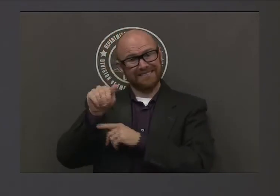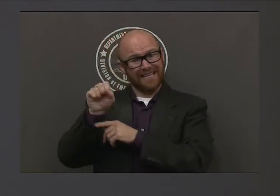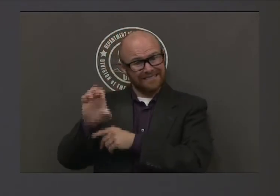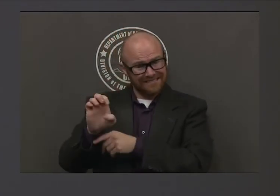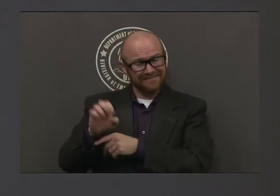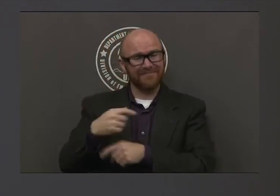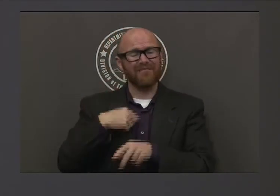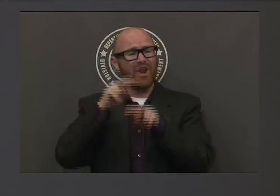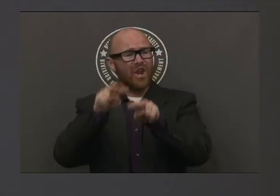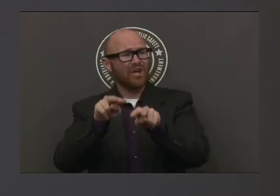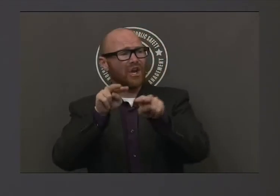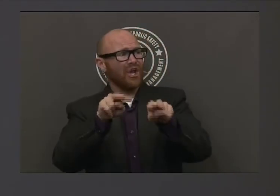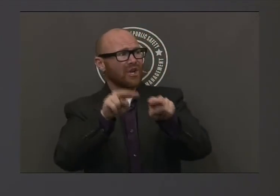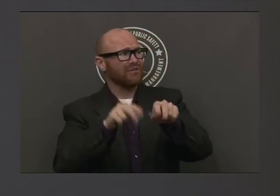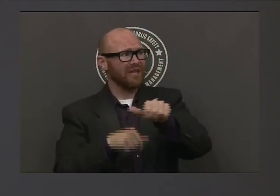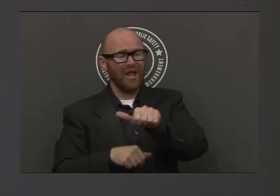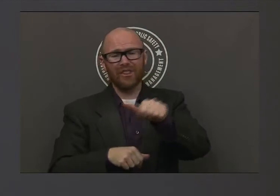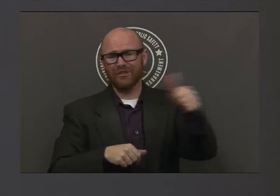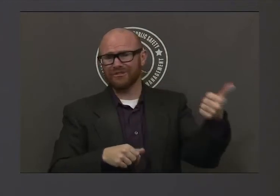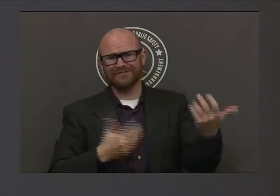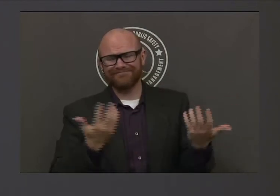of the others. I feel bad